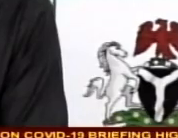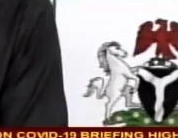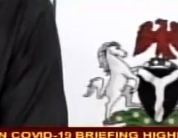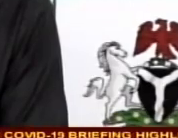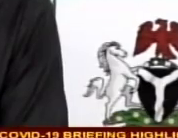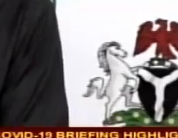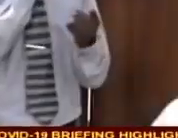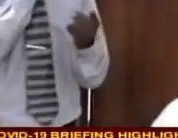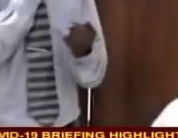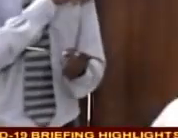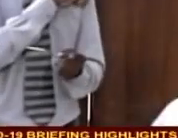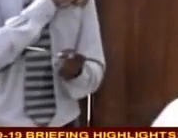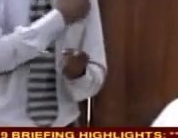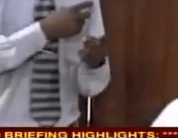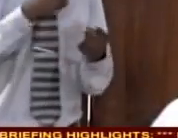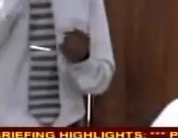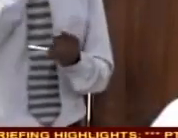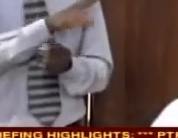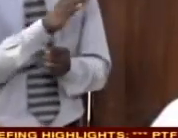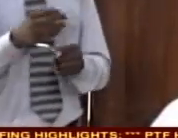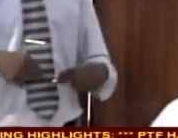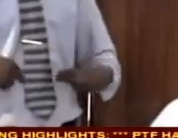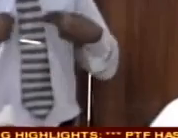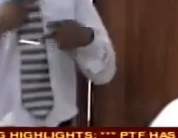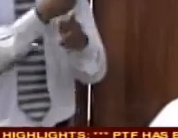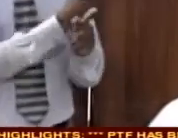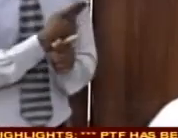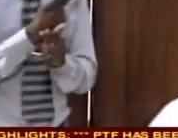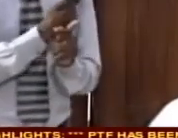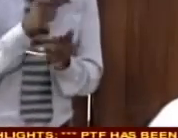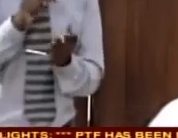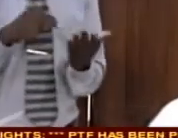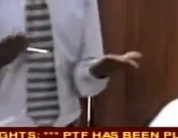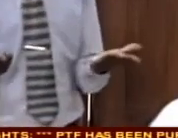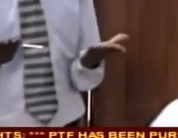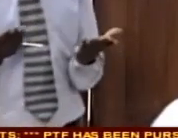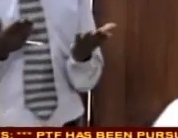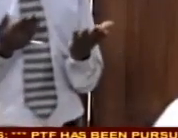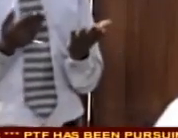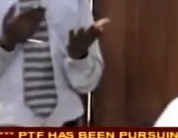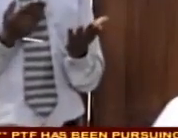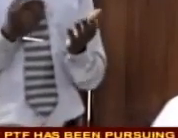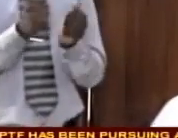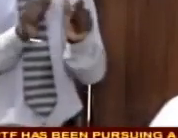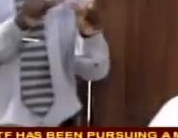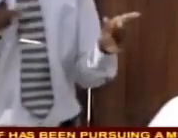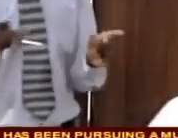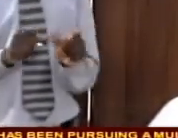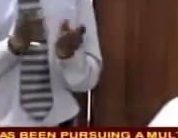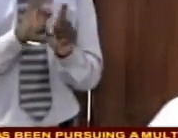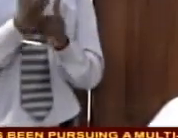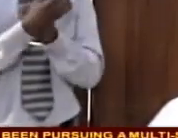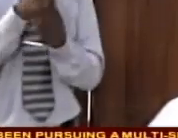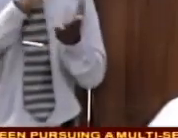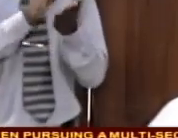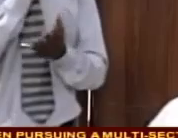facility for their health care need, if nothing else, for the proximity to their local environment. This is a fact,